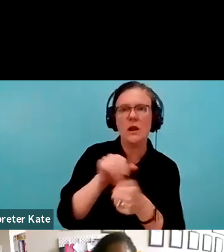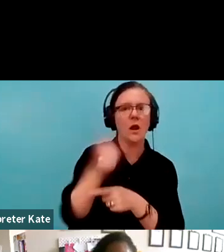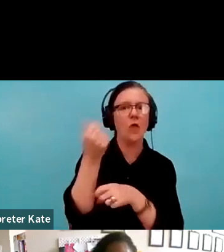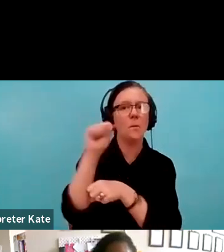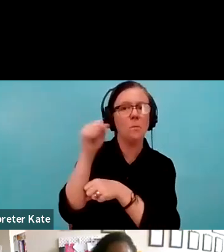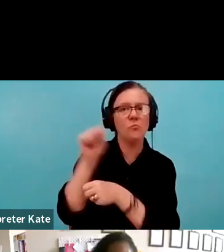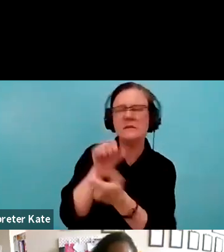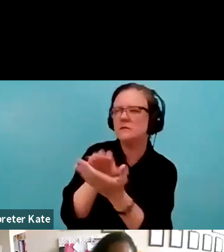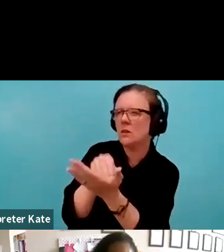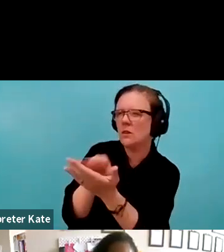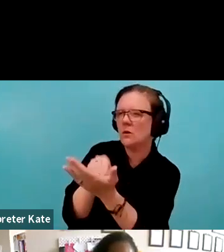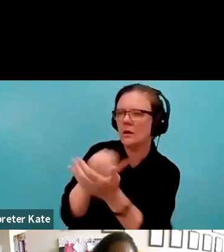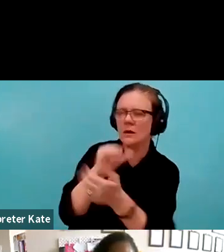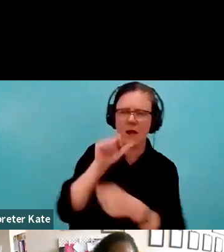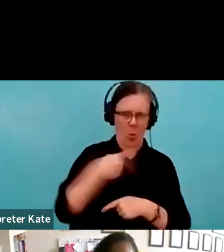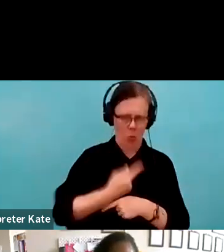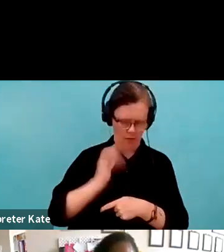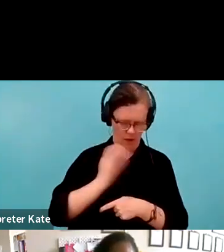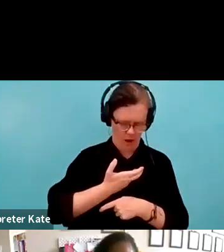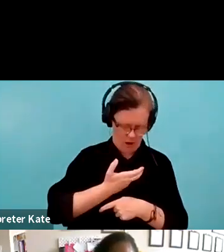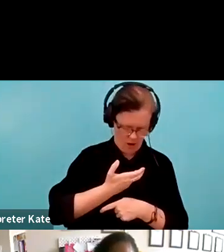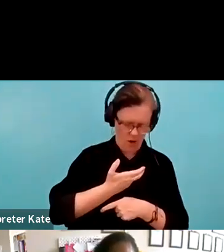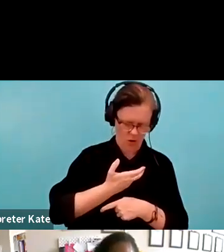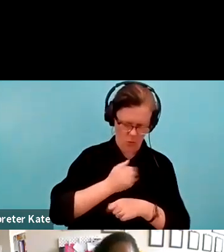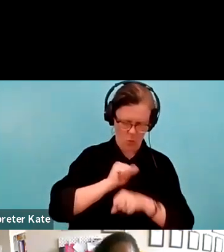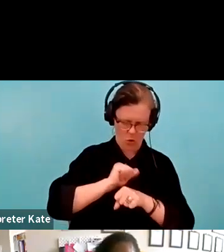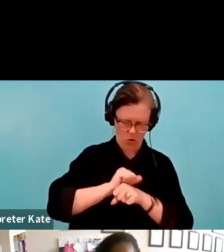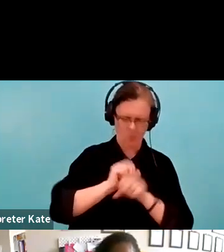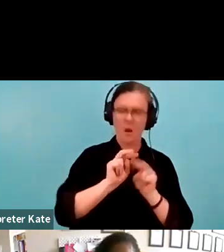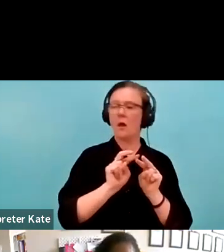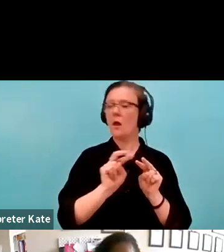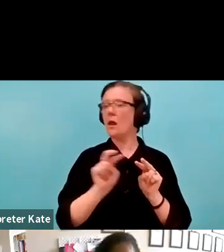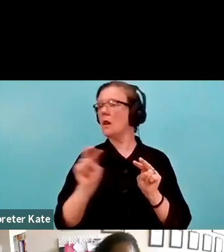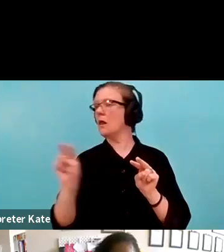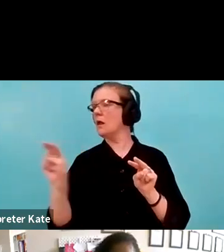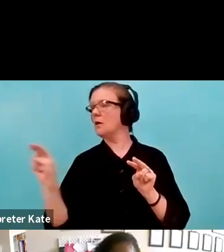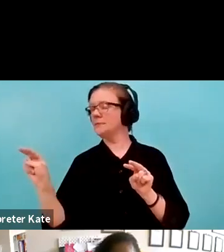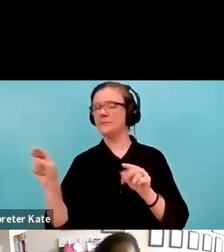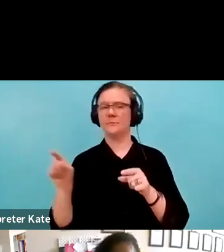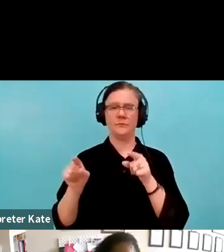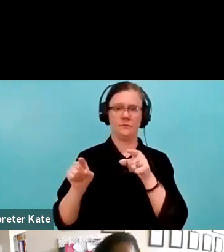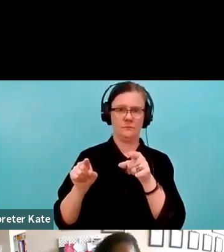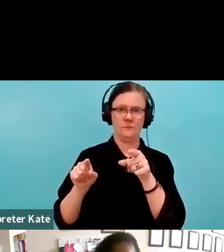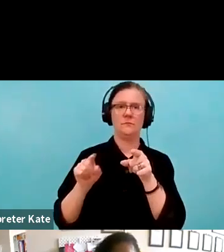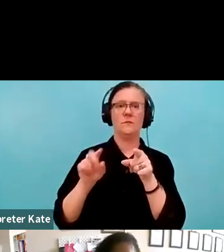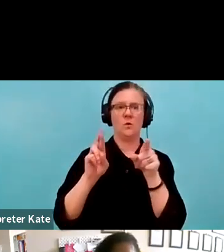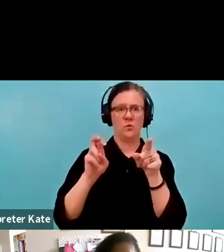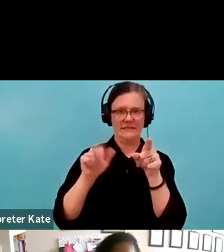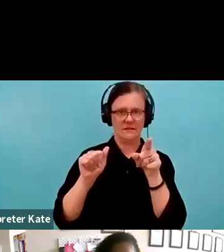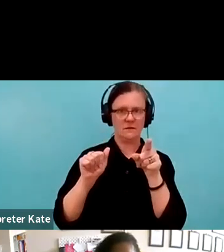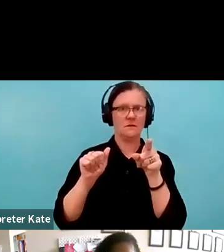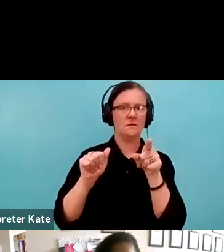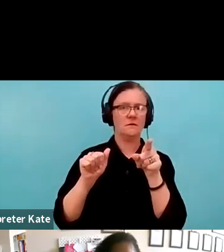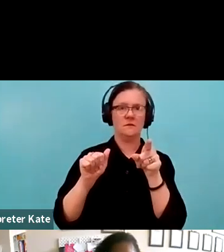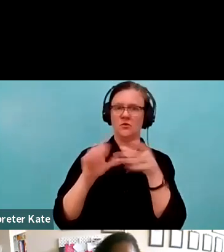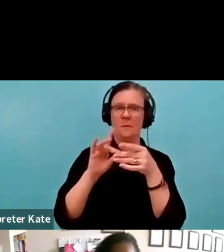movements outside of our own, I think is really important. And, you know, after, like you mentioned, Risa, about not knowing about the history